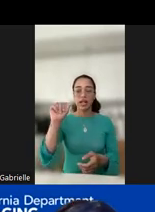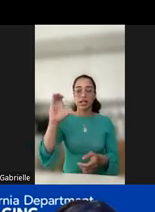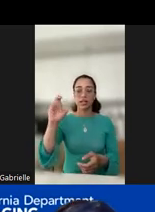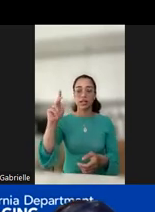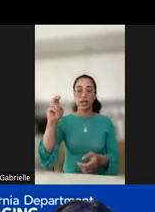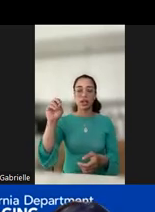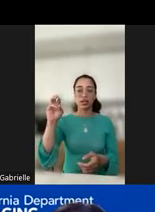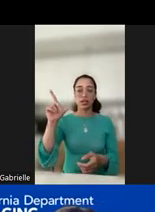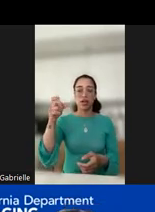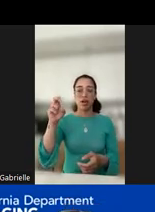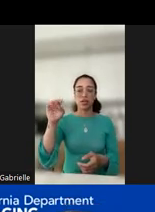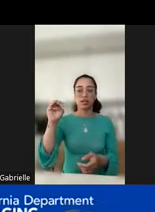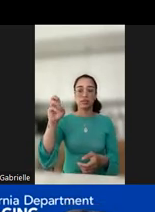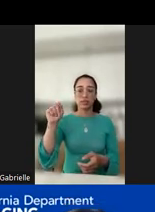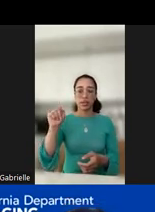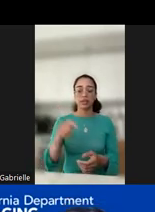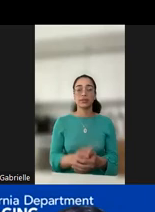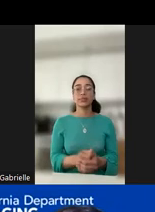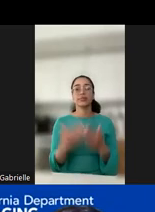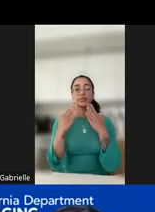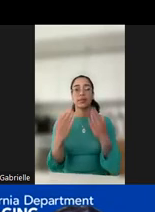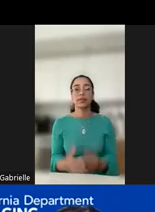agenda today. Thank you.